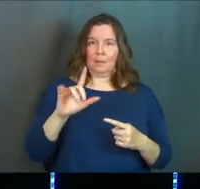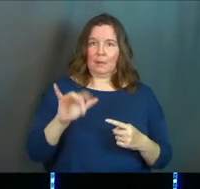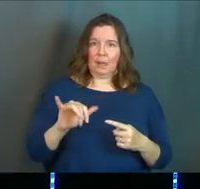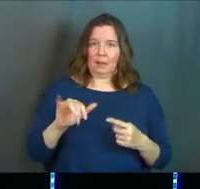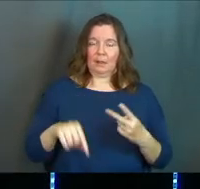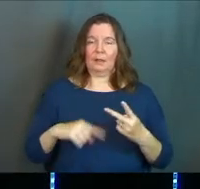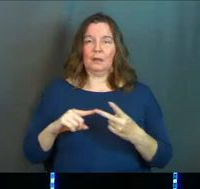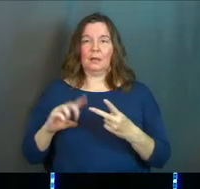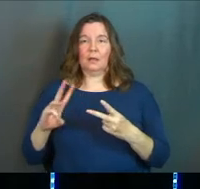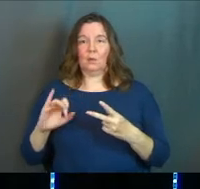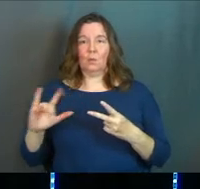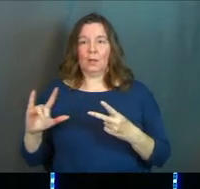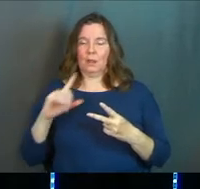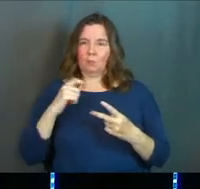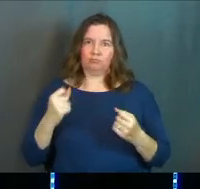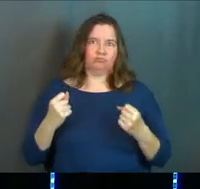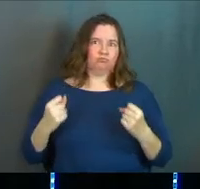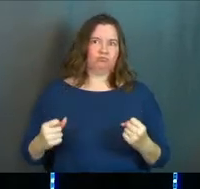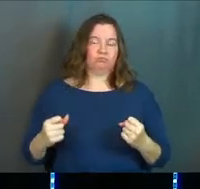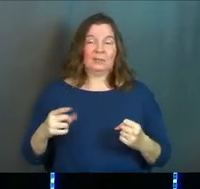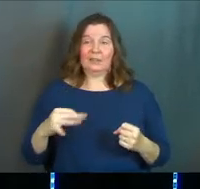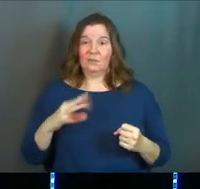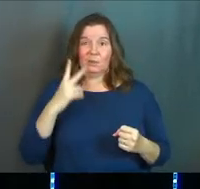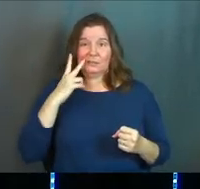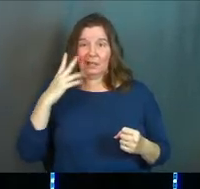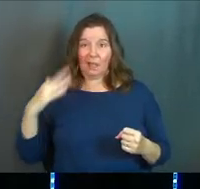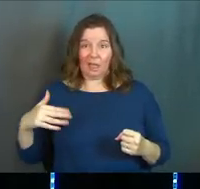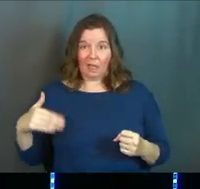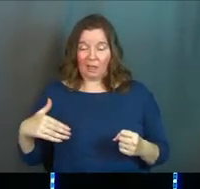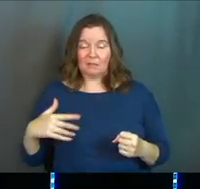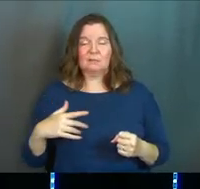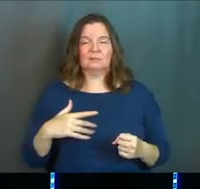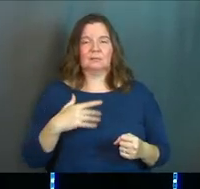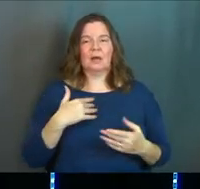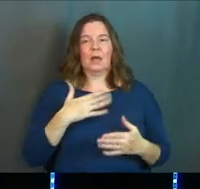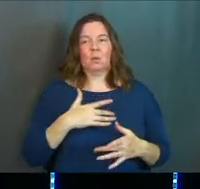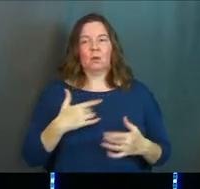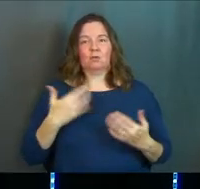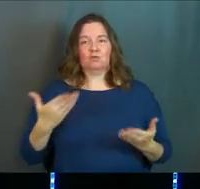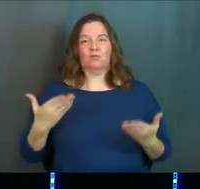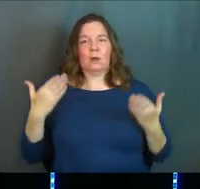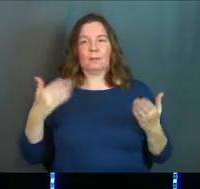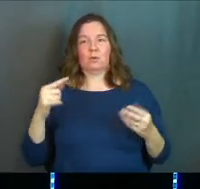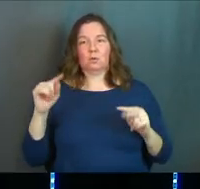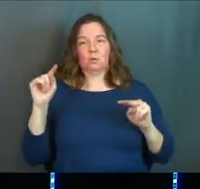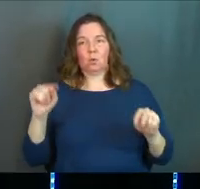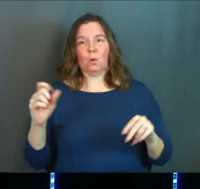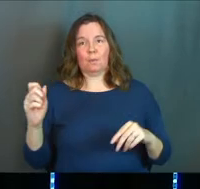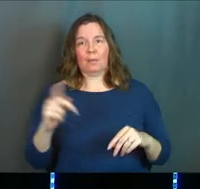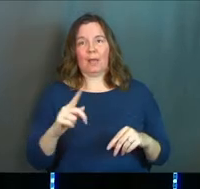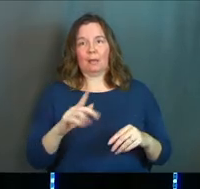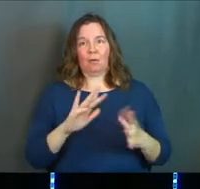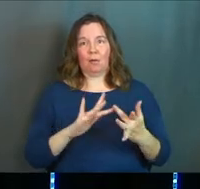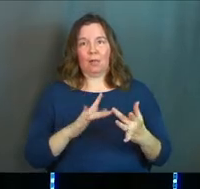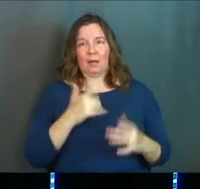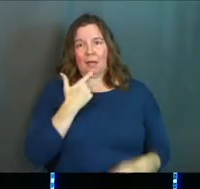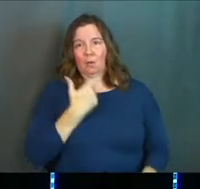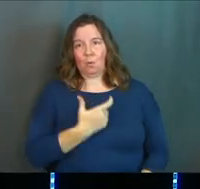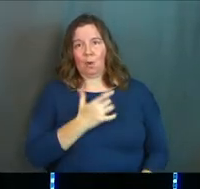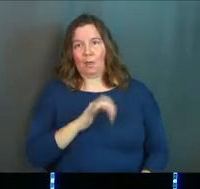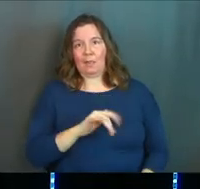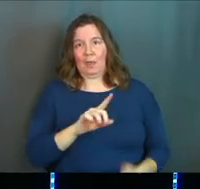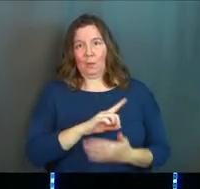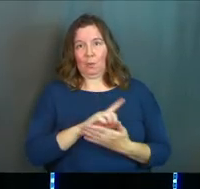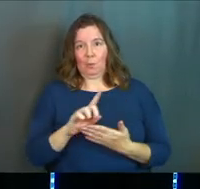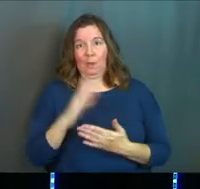Will, and they were super powerful. If you haven't seen those two already, I would highly recommend that you go back and watch that